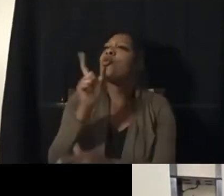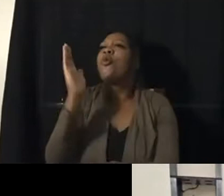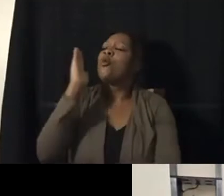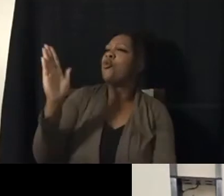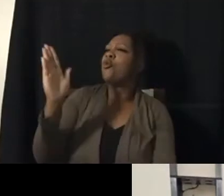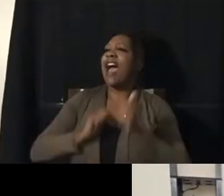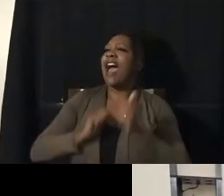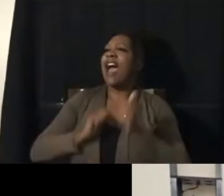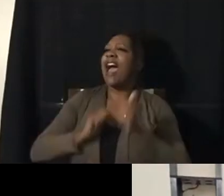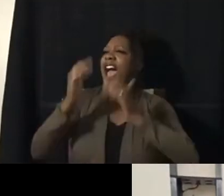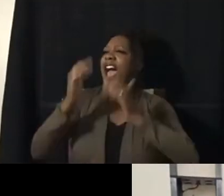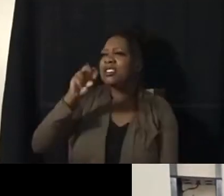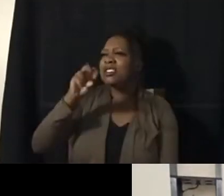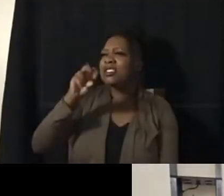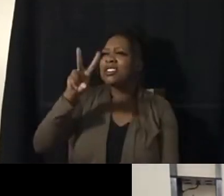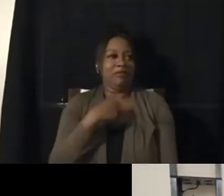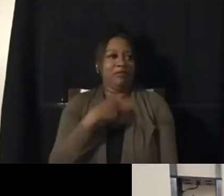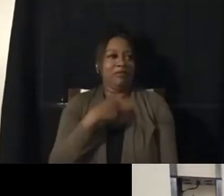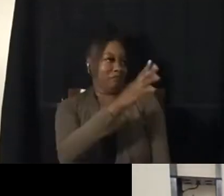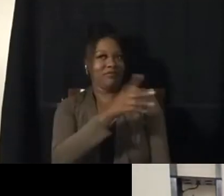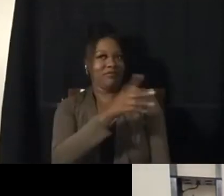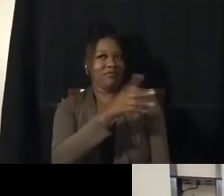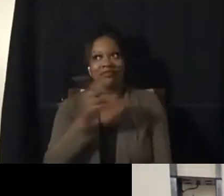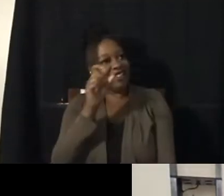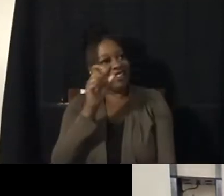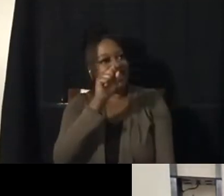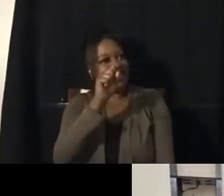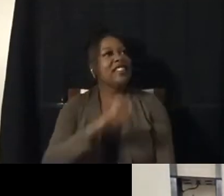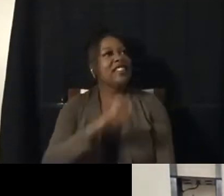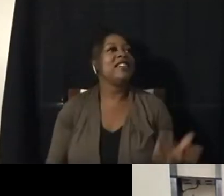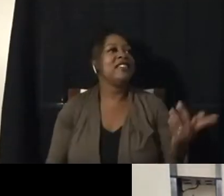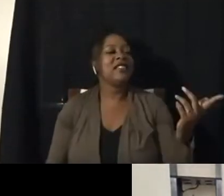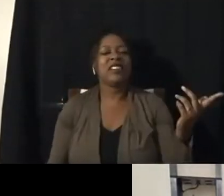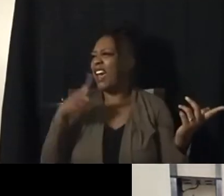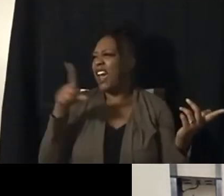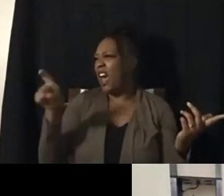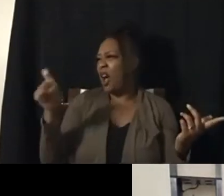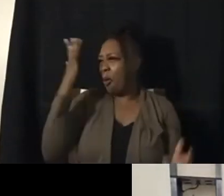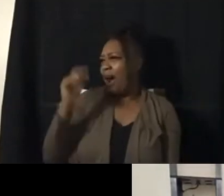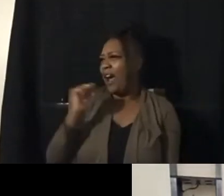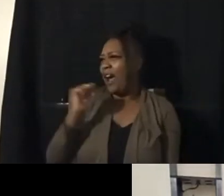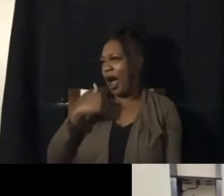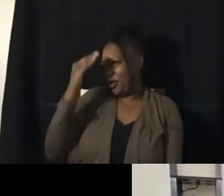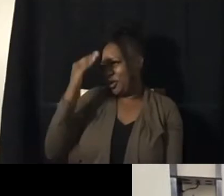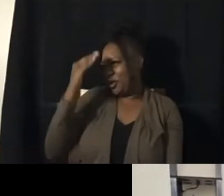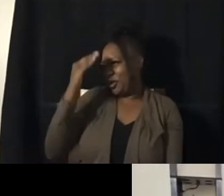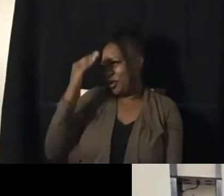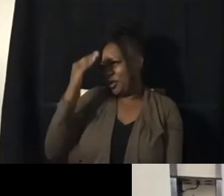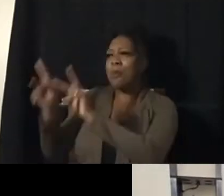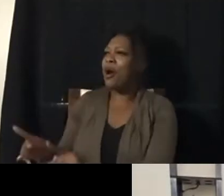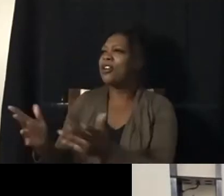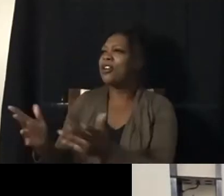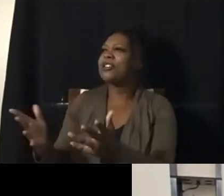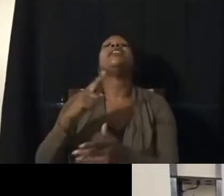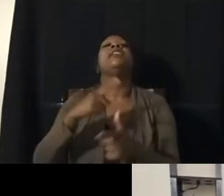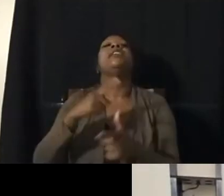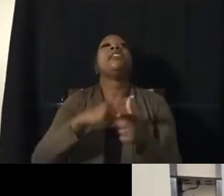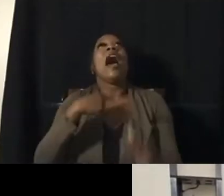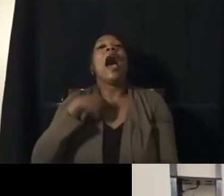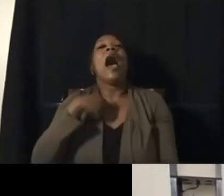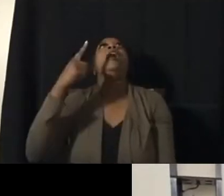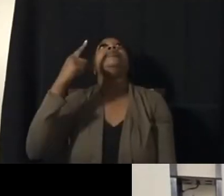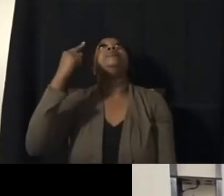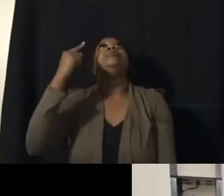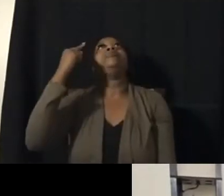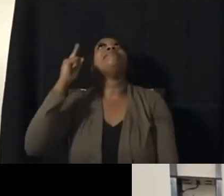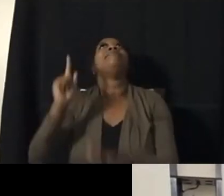like, "Oh, who is he? Why don't we know him?" And then it makes you realize that they don't know him because